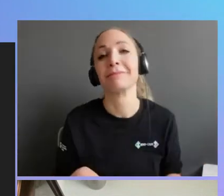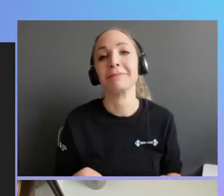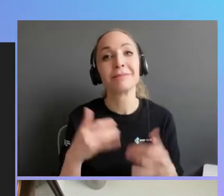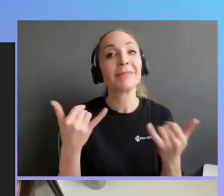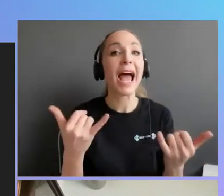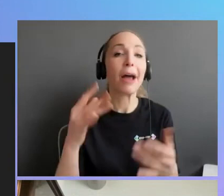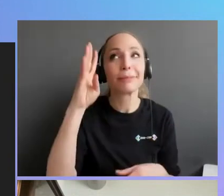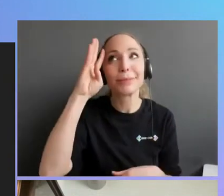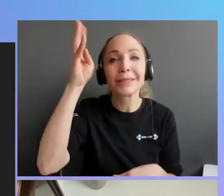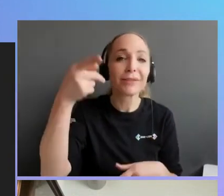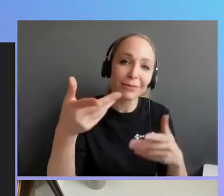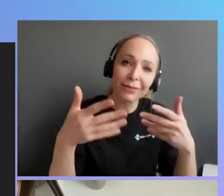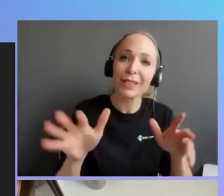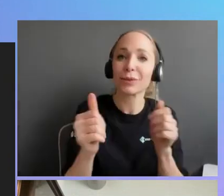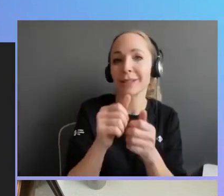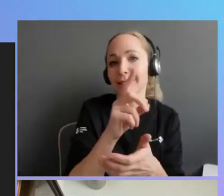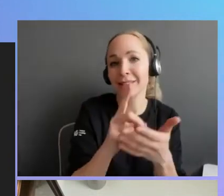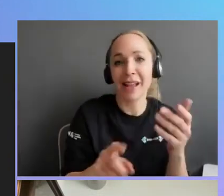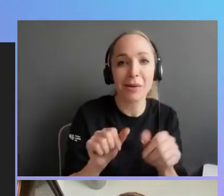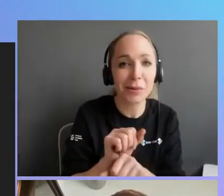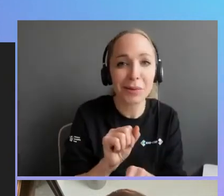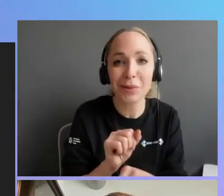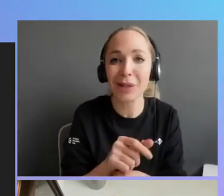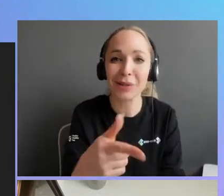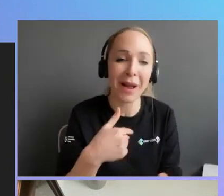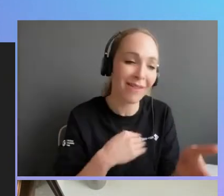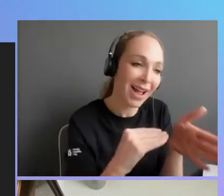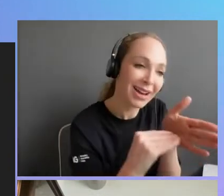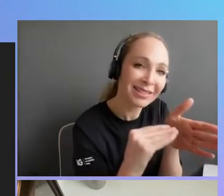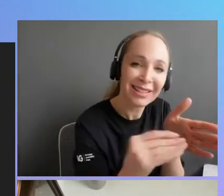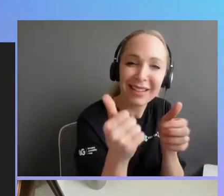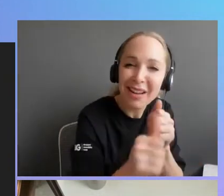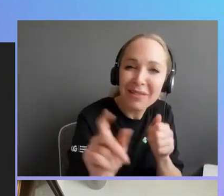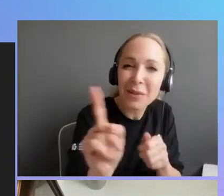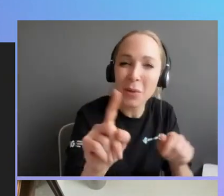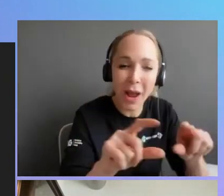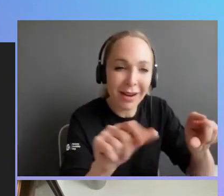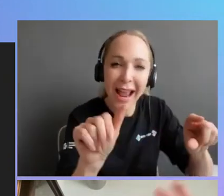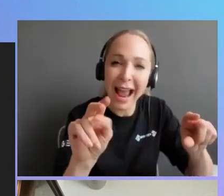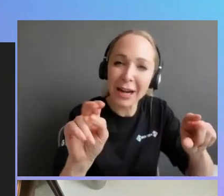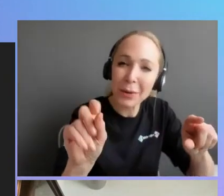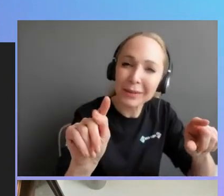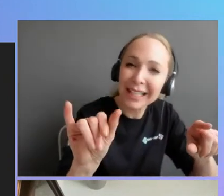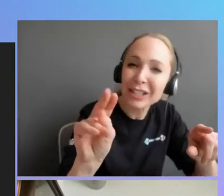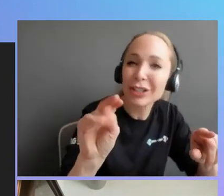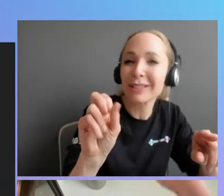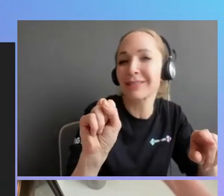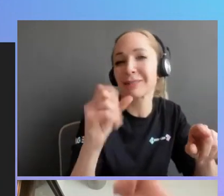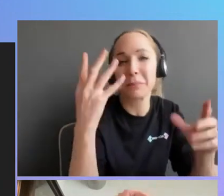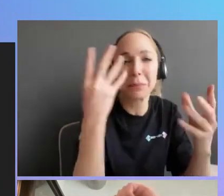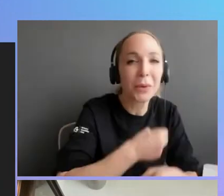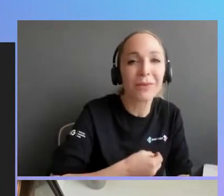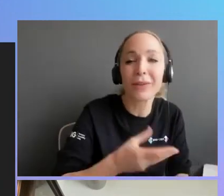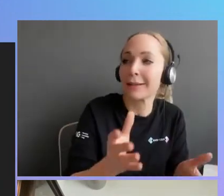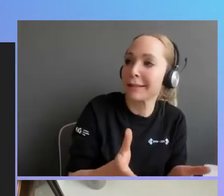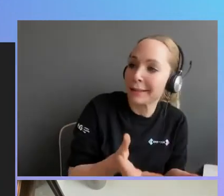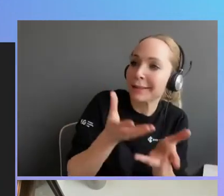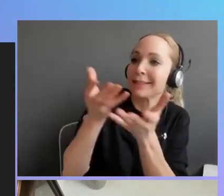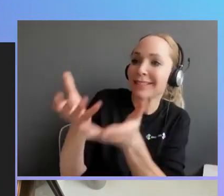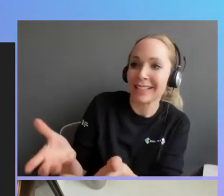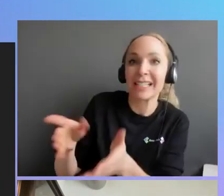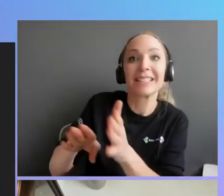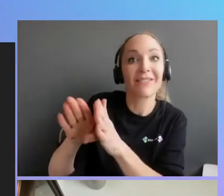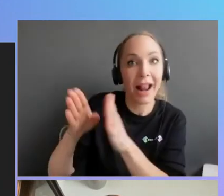We have annotations everywhere. It's looking beautiful. The developers are excited to work on it. Now I'm going to pass it off to myself, put on a different hat, my developer